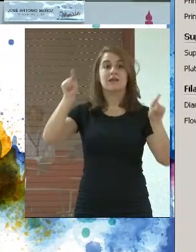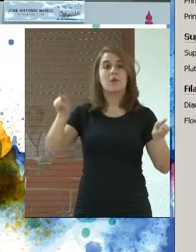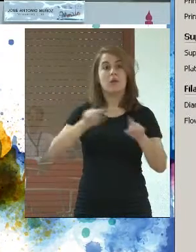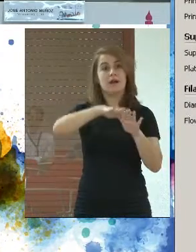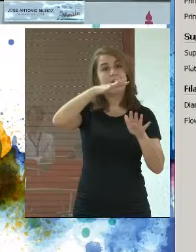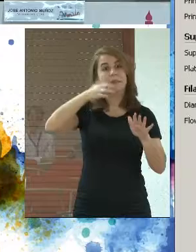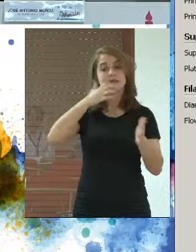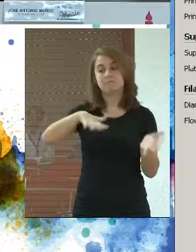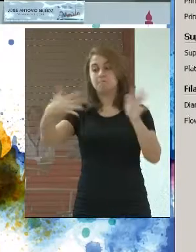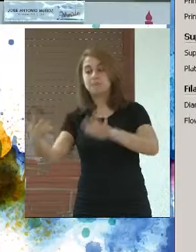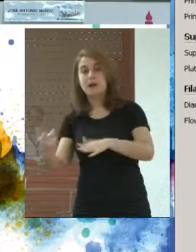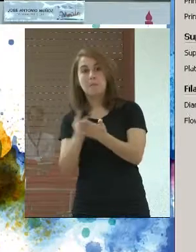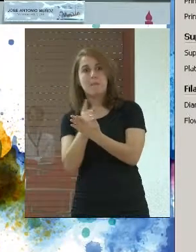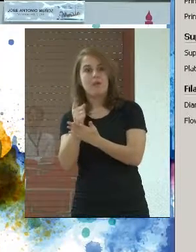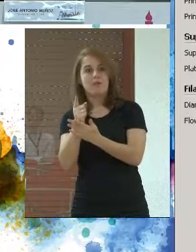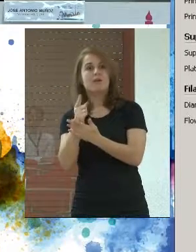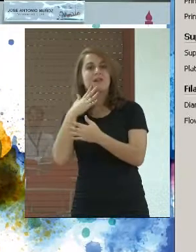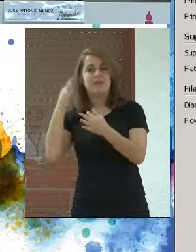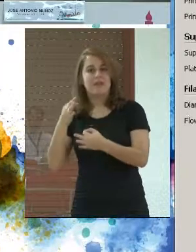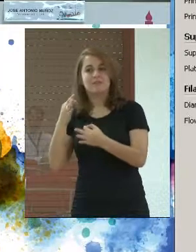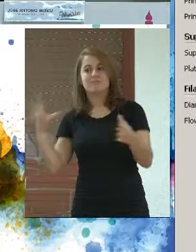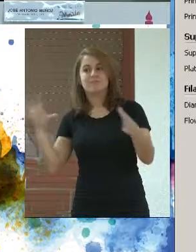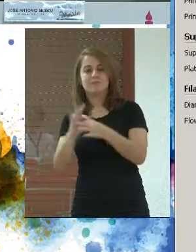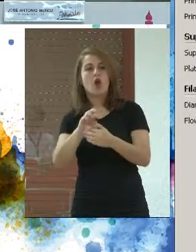that I enter.